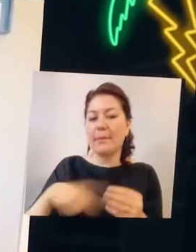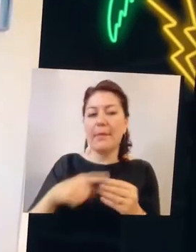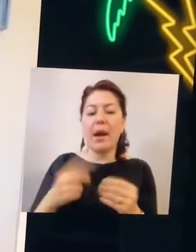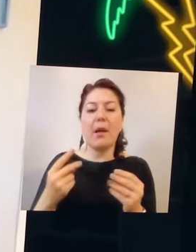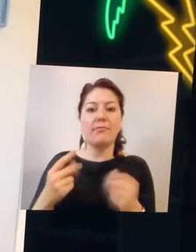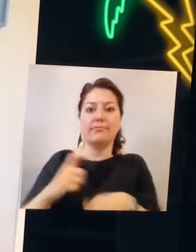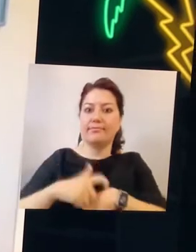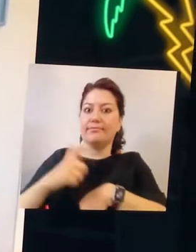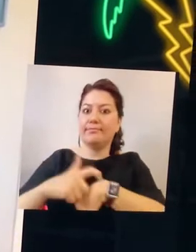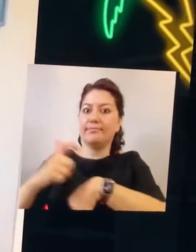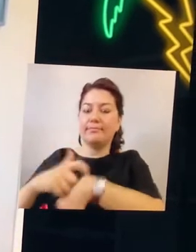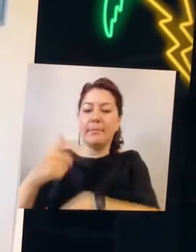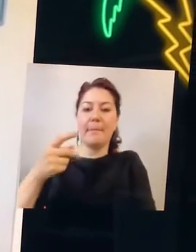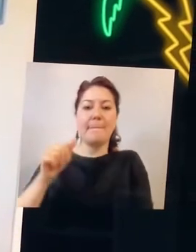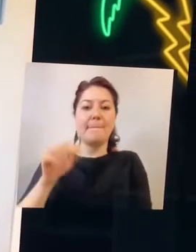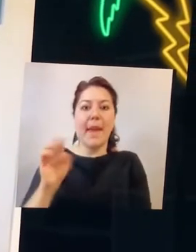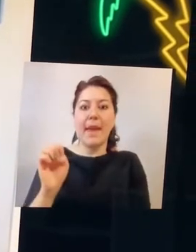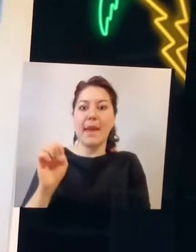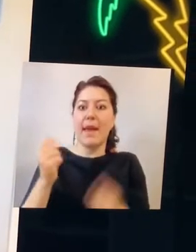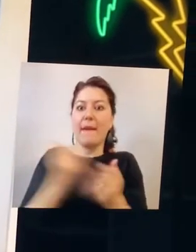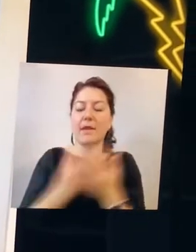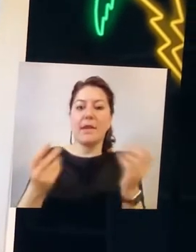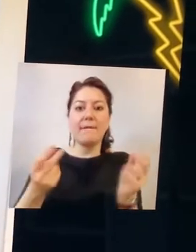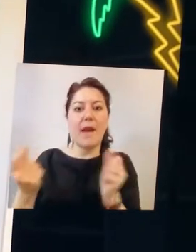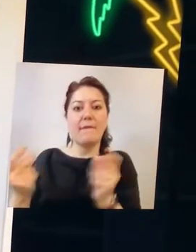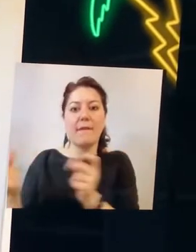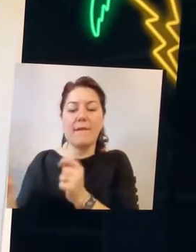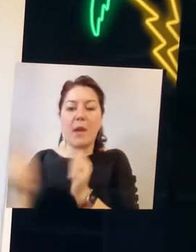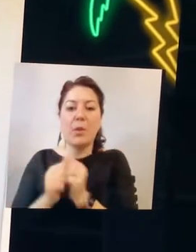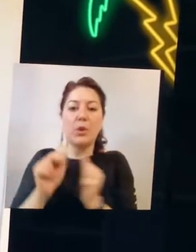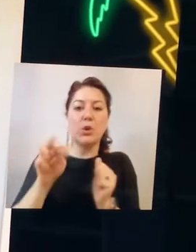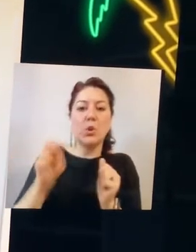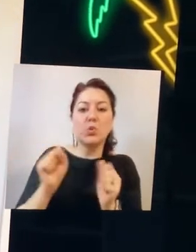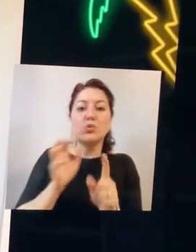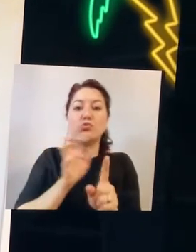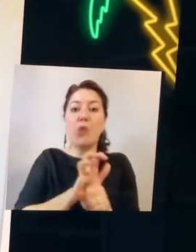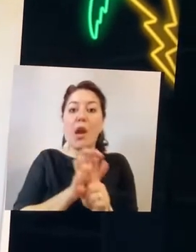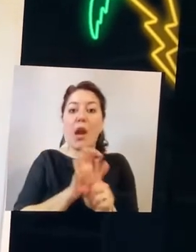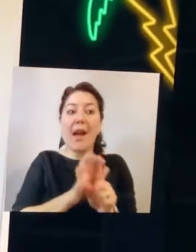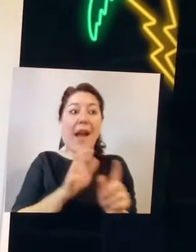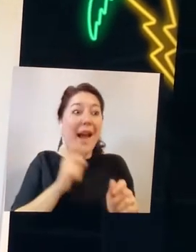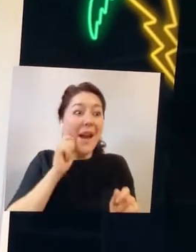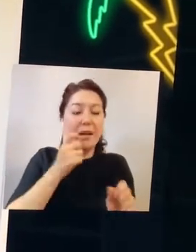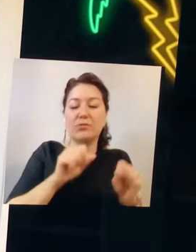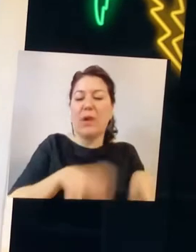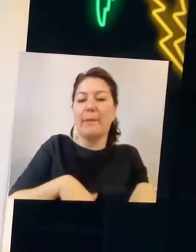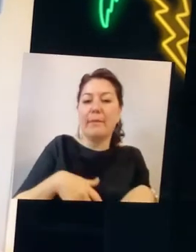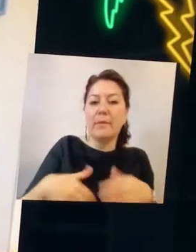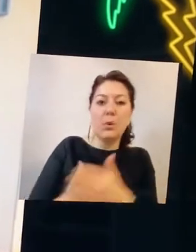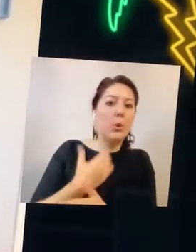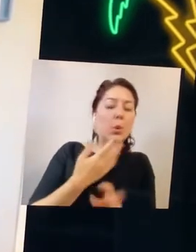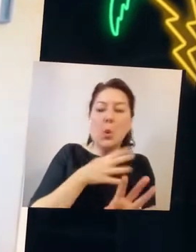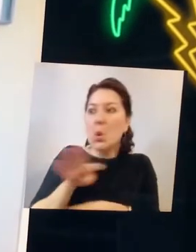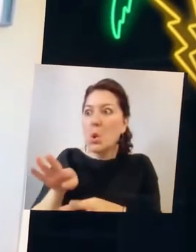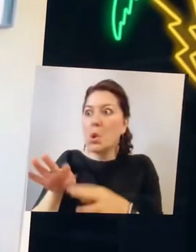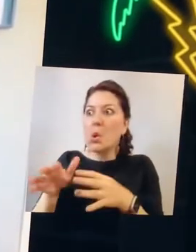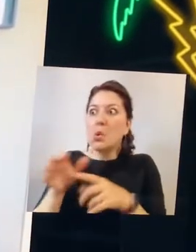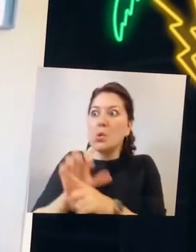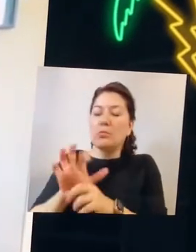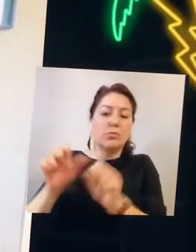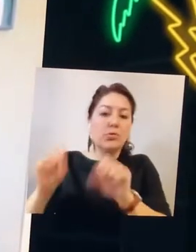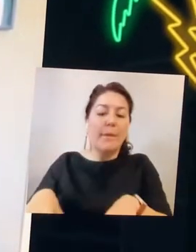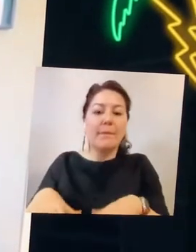cycles. Things are moving faster than ever. Trends move incredibly fast these days. Yeah. How do